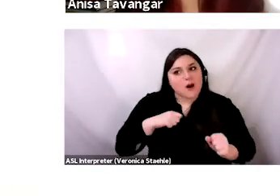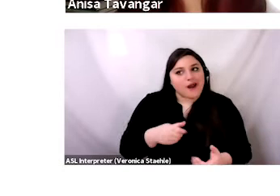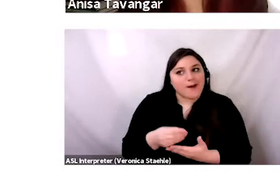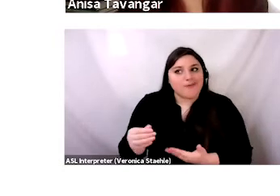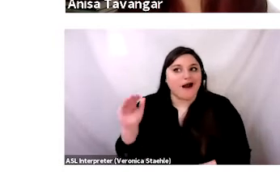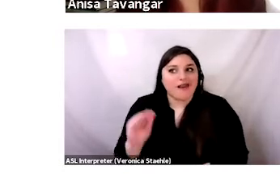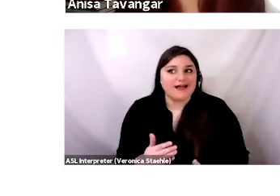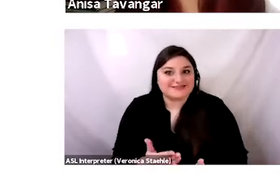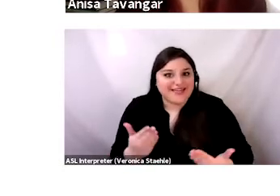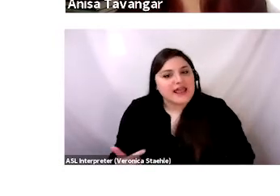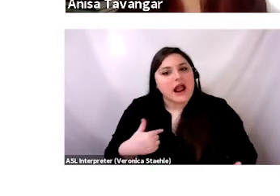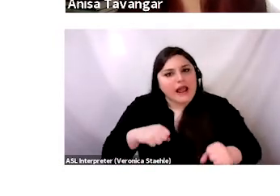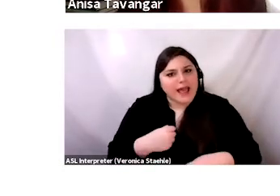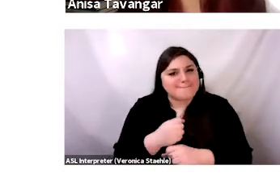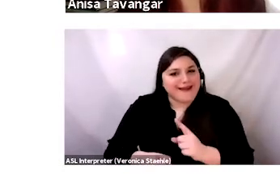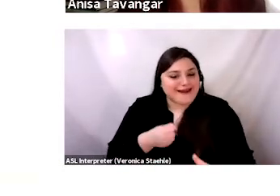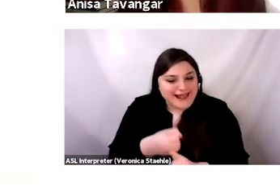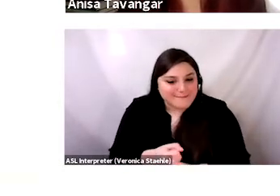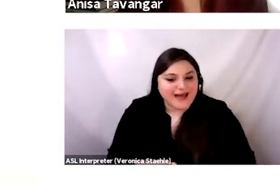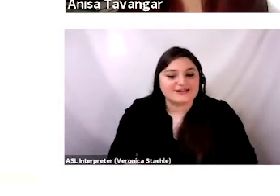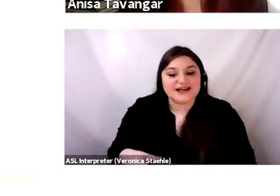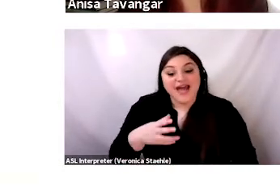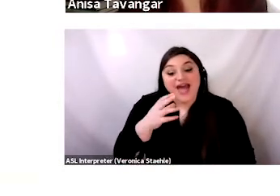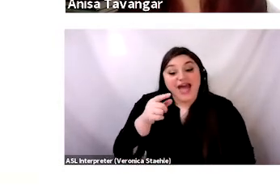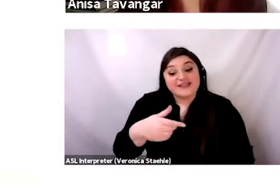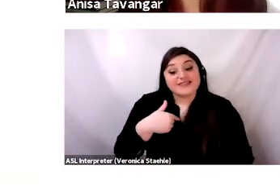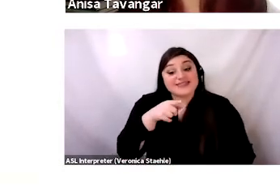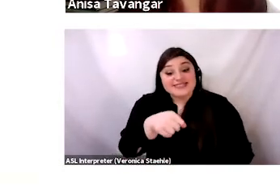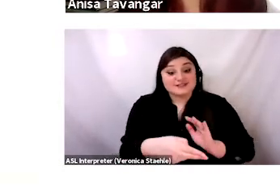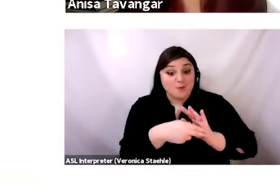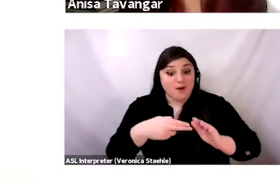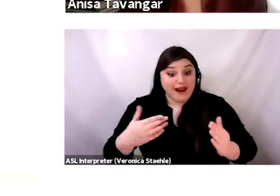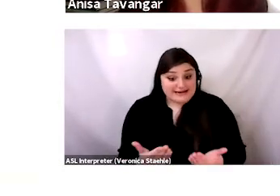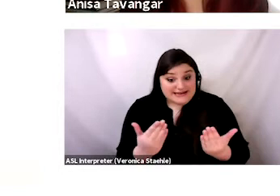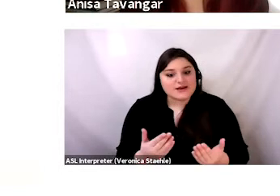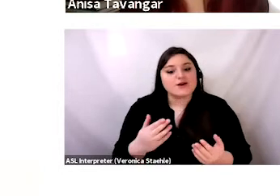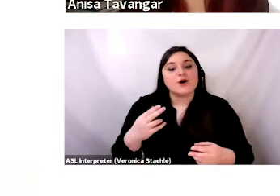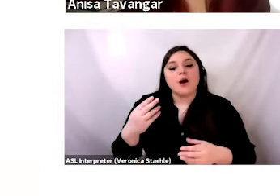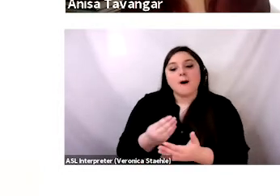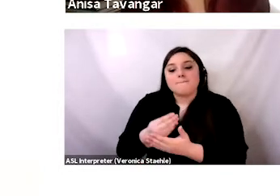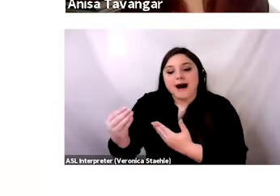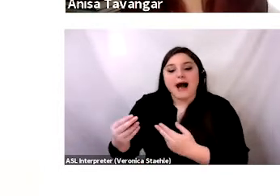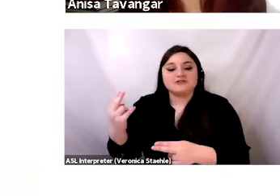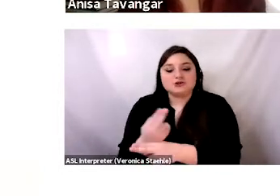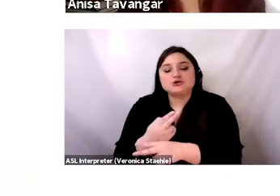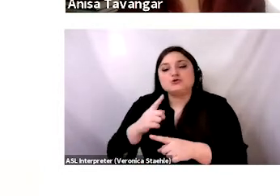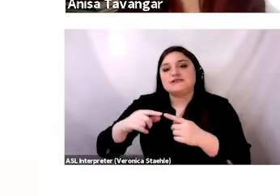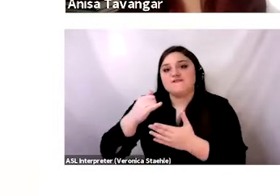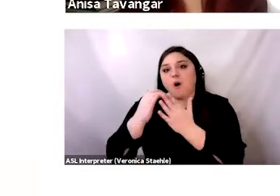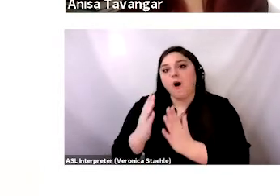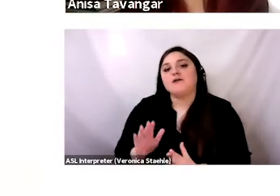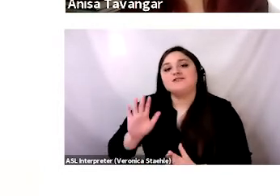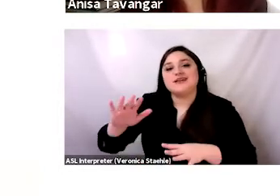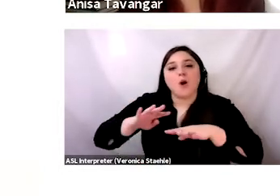an example of a brand that utilizes artisans to create fabrics, woven fabrics, knits,